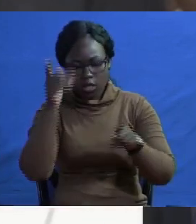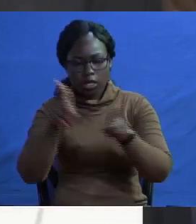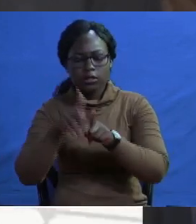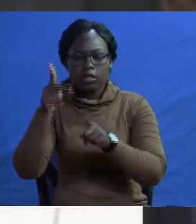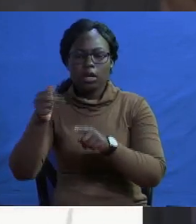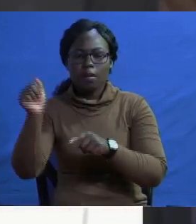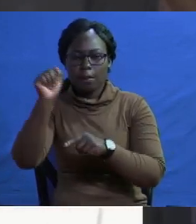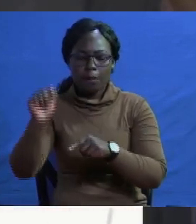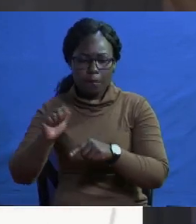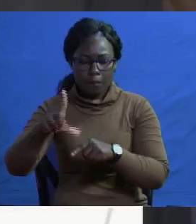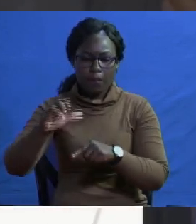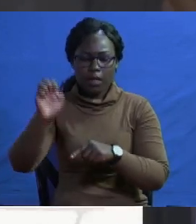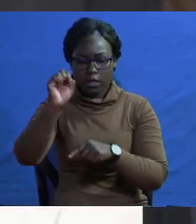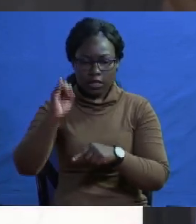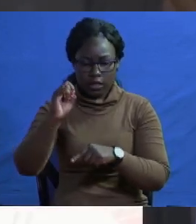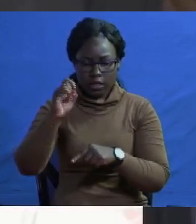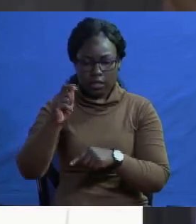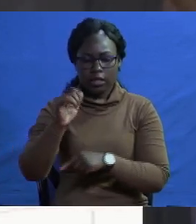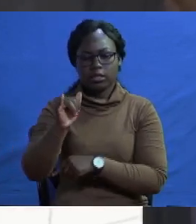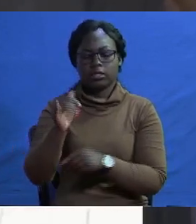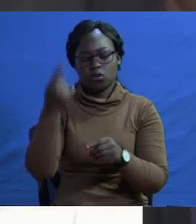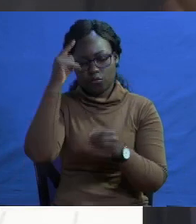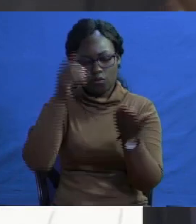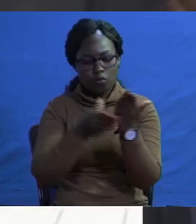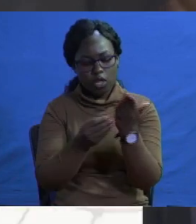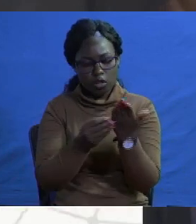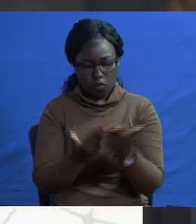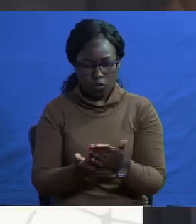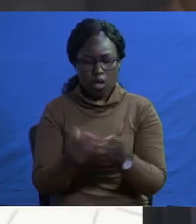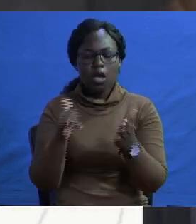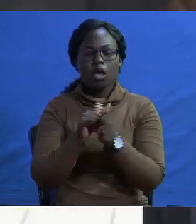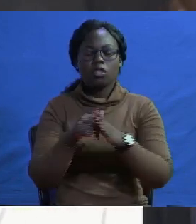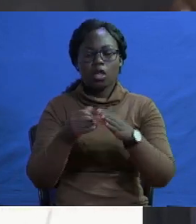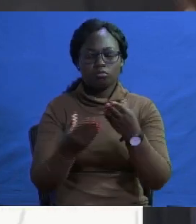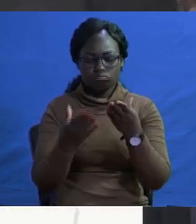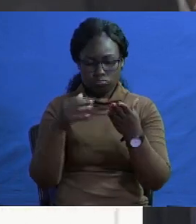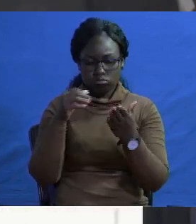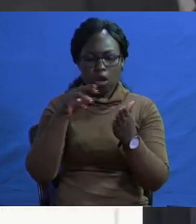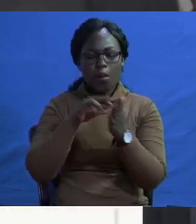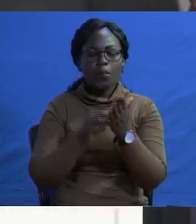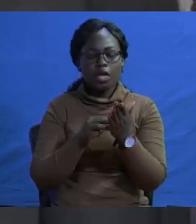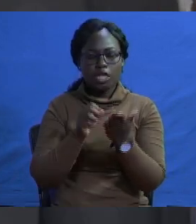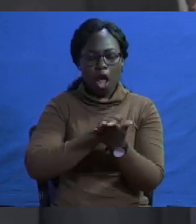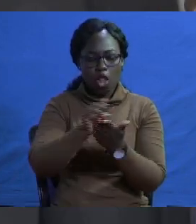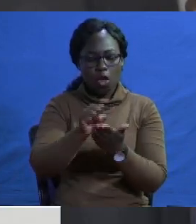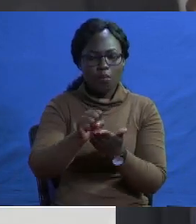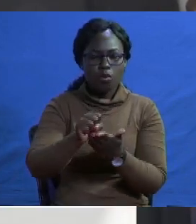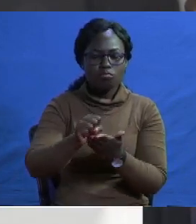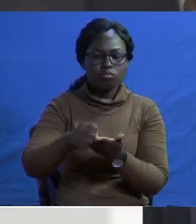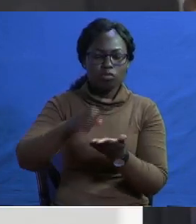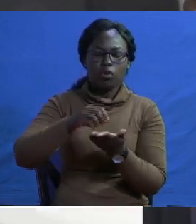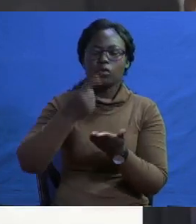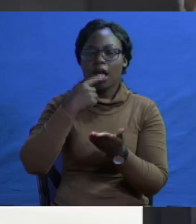that the international prices could go up to $150. And that would literally mean our products going to a high of 300